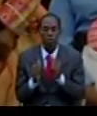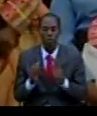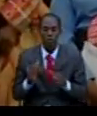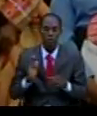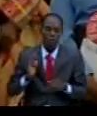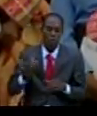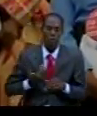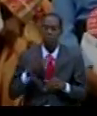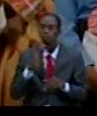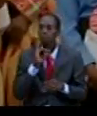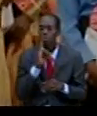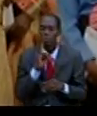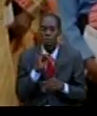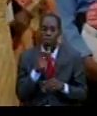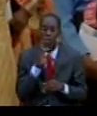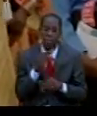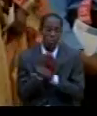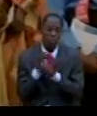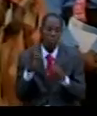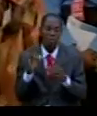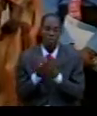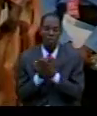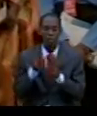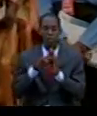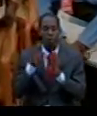remain wide open.